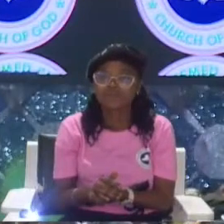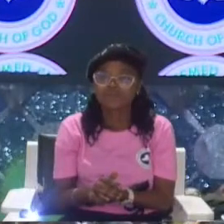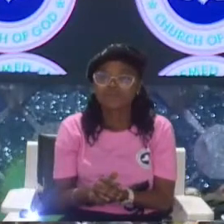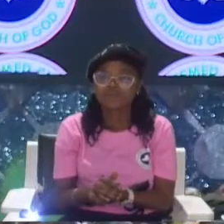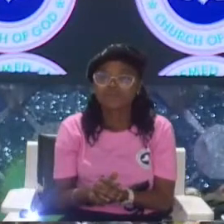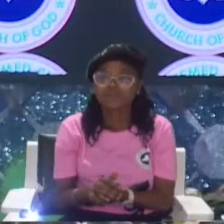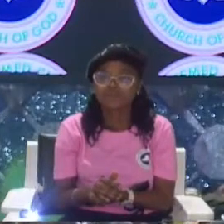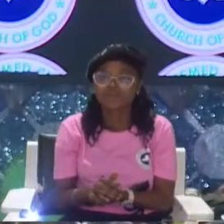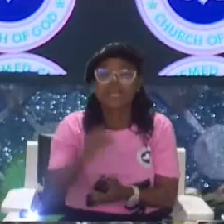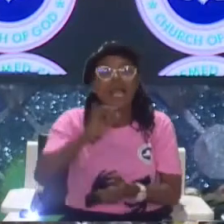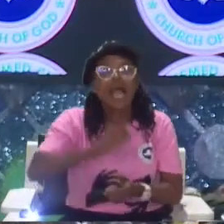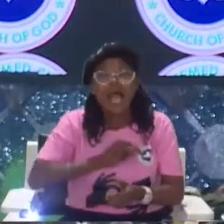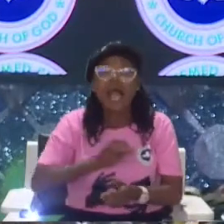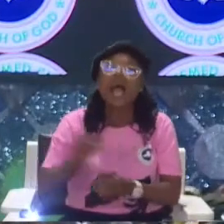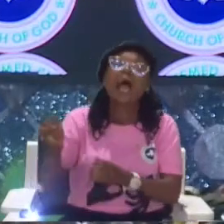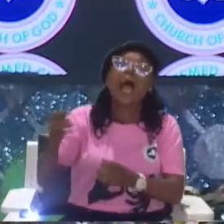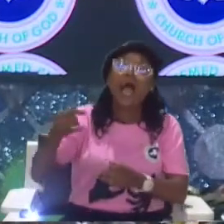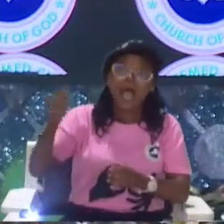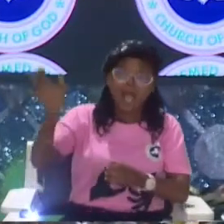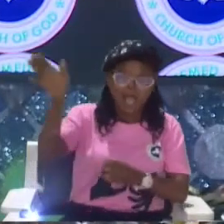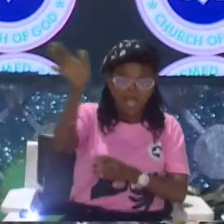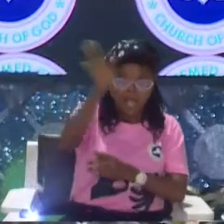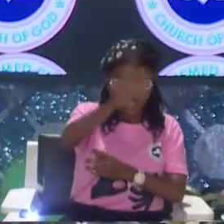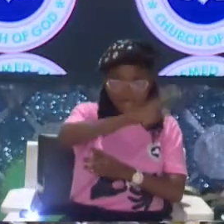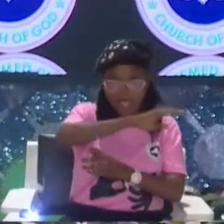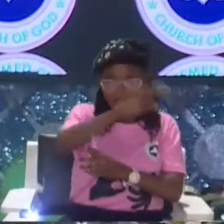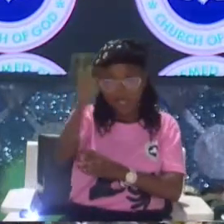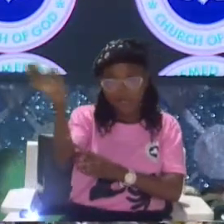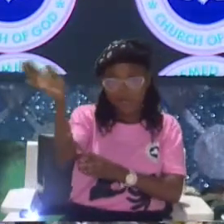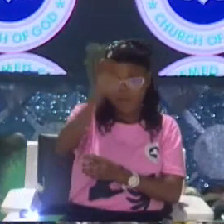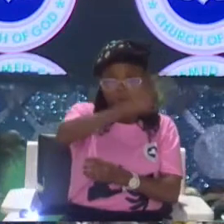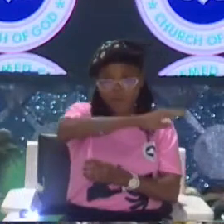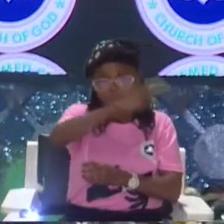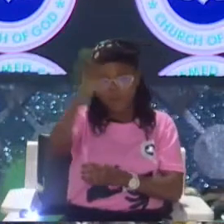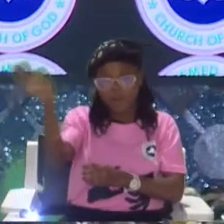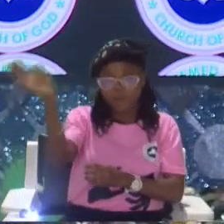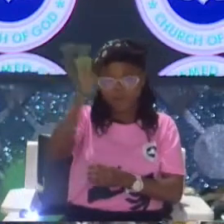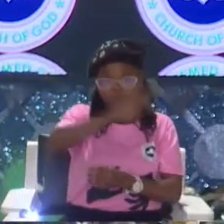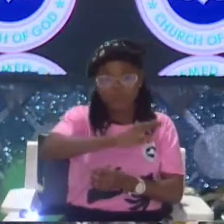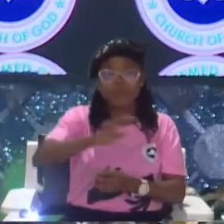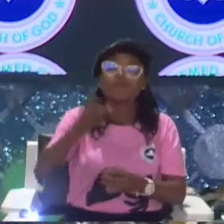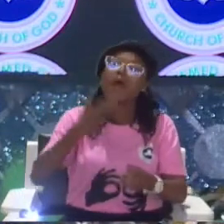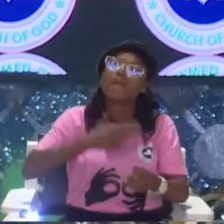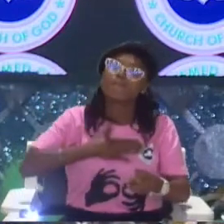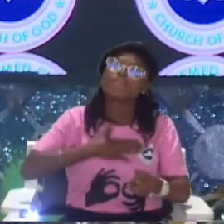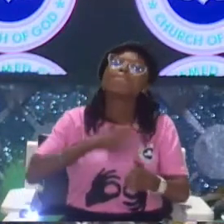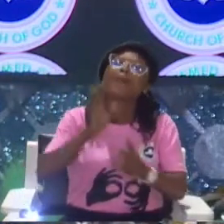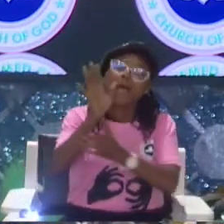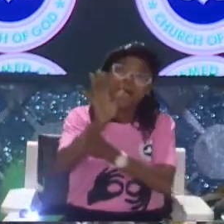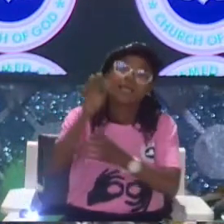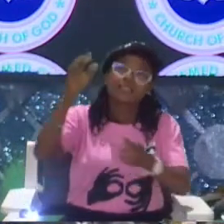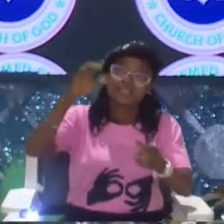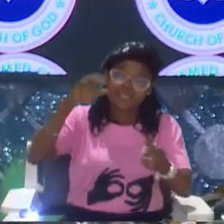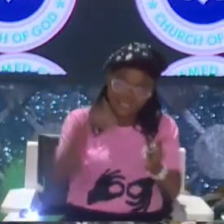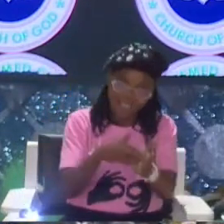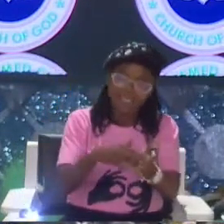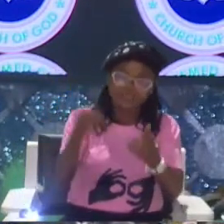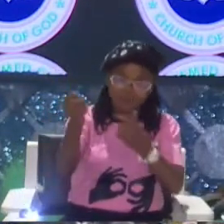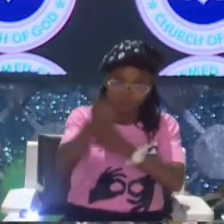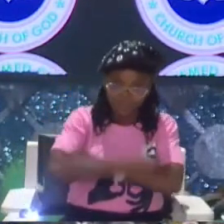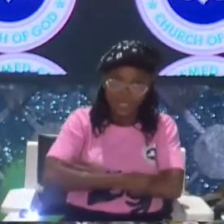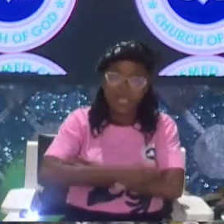And I'm going to wave this hand again today. Màá tún ju ọwọ́ yìí lẹ́ẹ̀kan sí lónìí. And it will